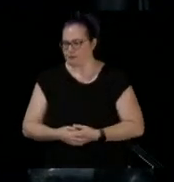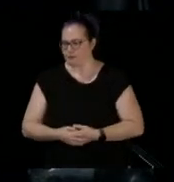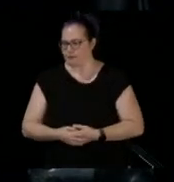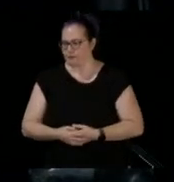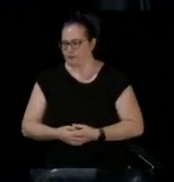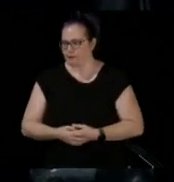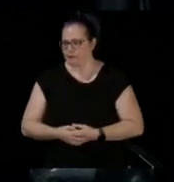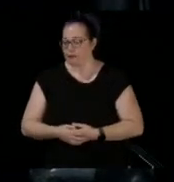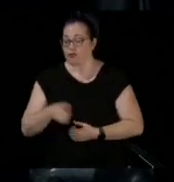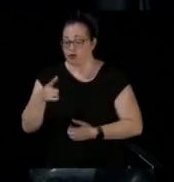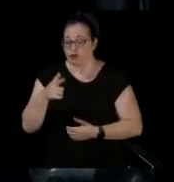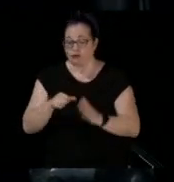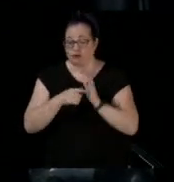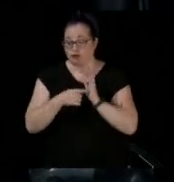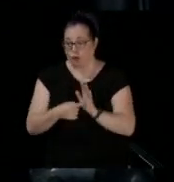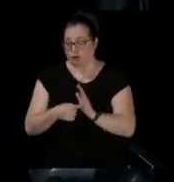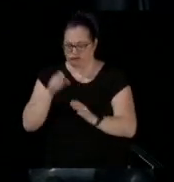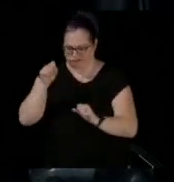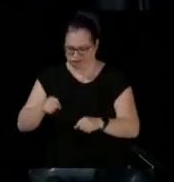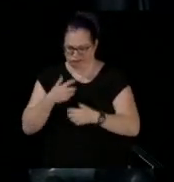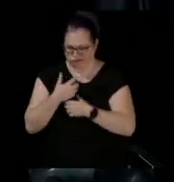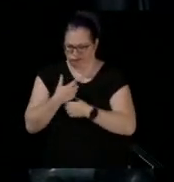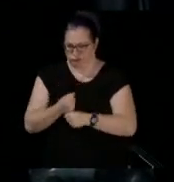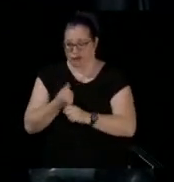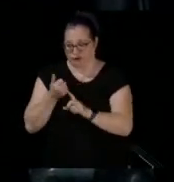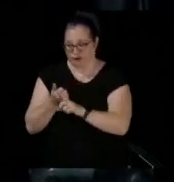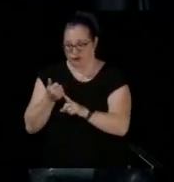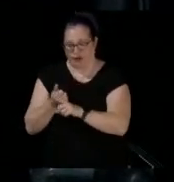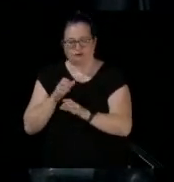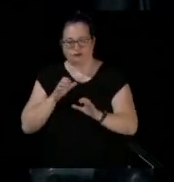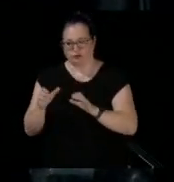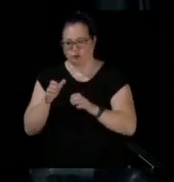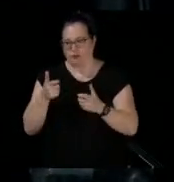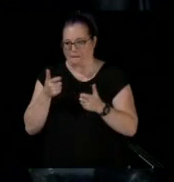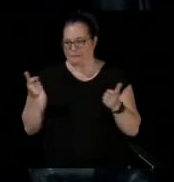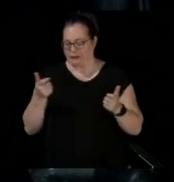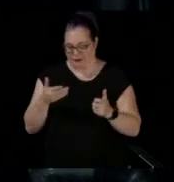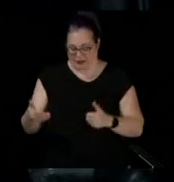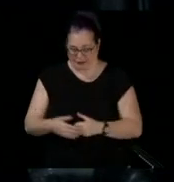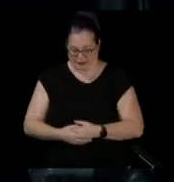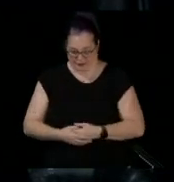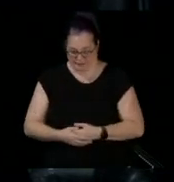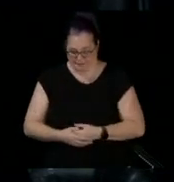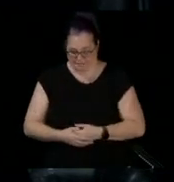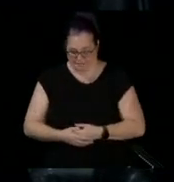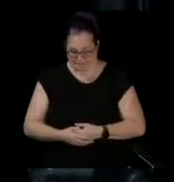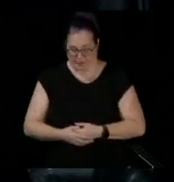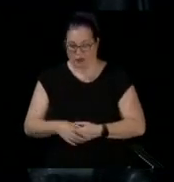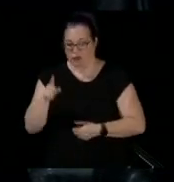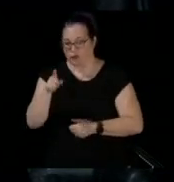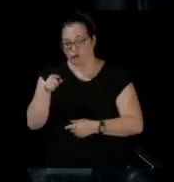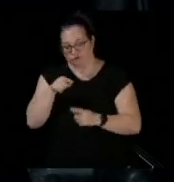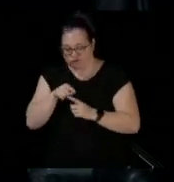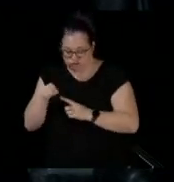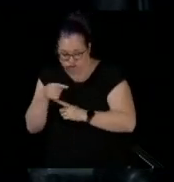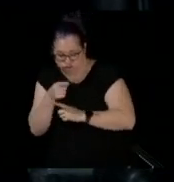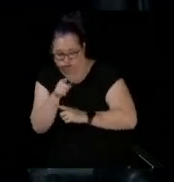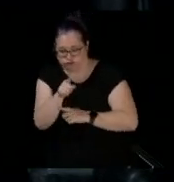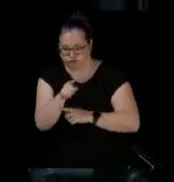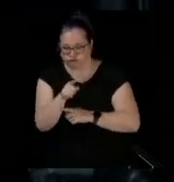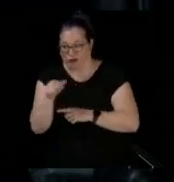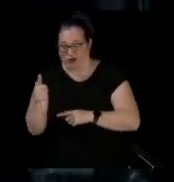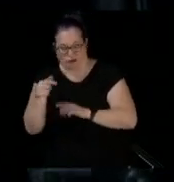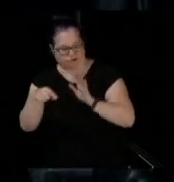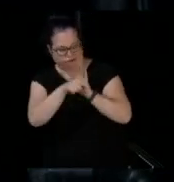that you can trust yourselves to do the big things. You have navigated negativity from others, days that felt